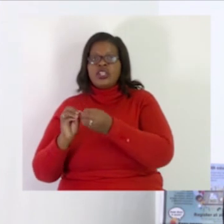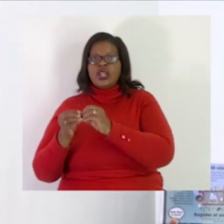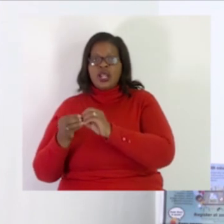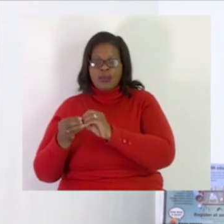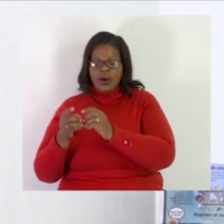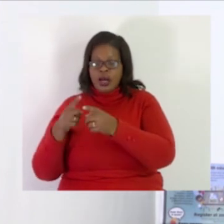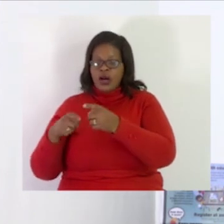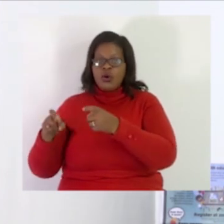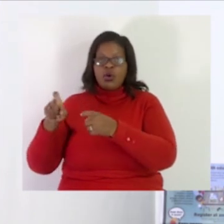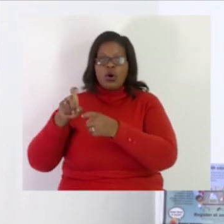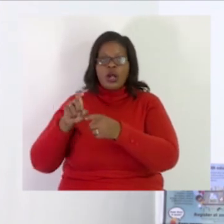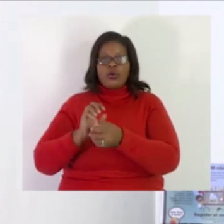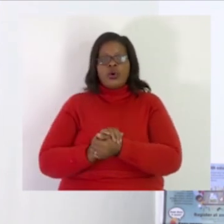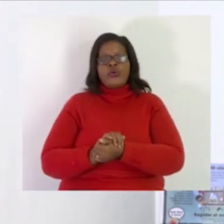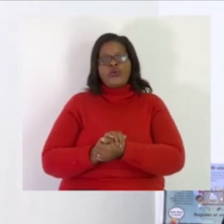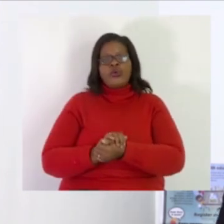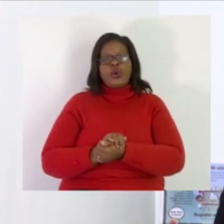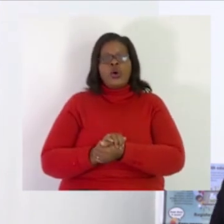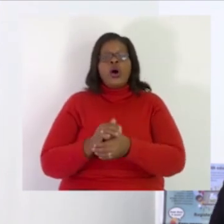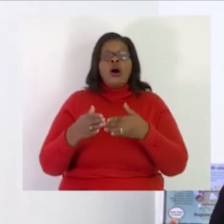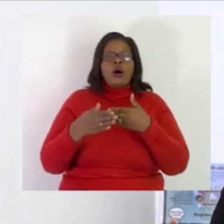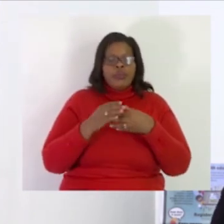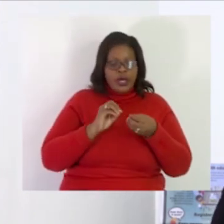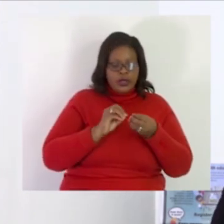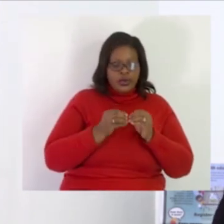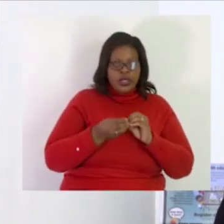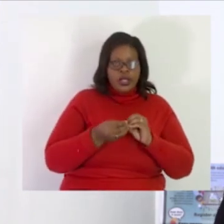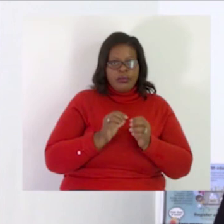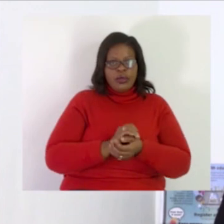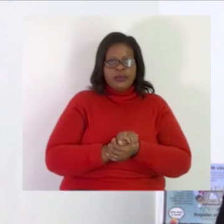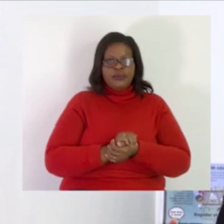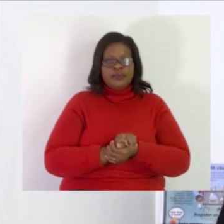off. Now let's go back to the number. You have